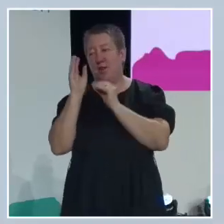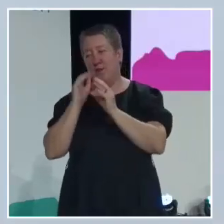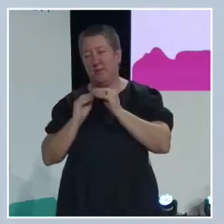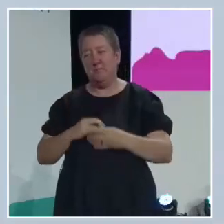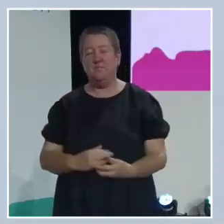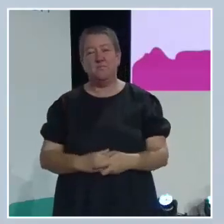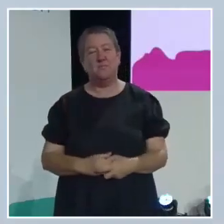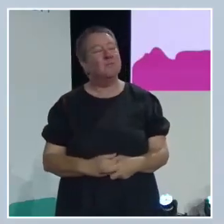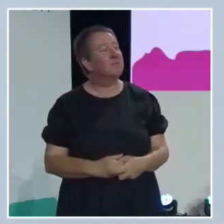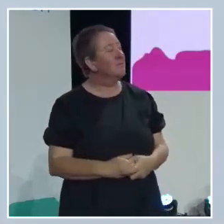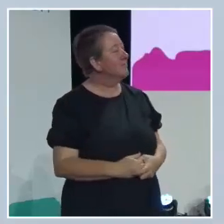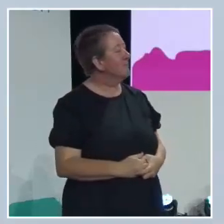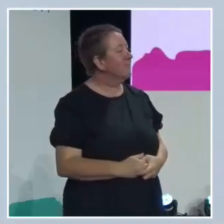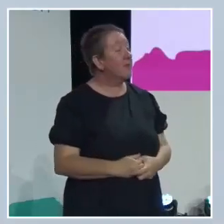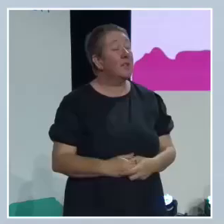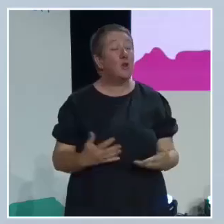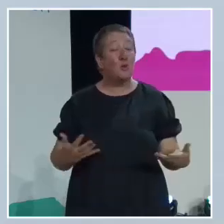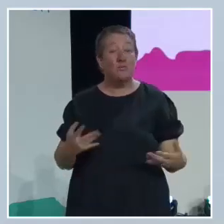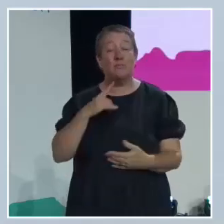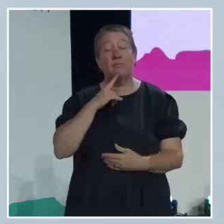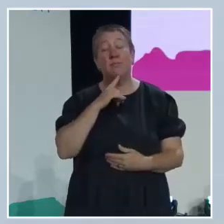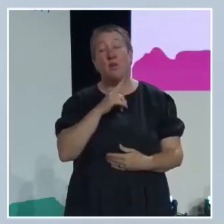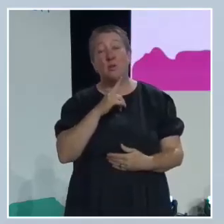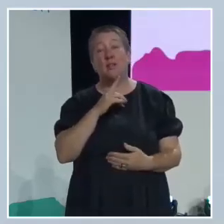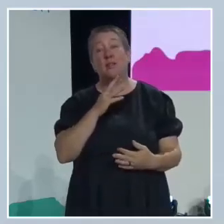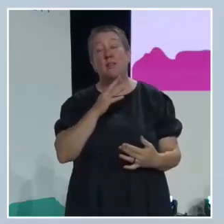So again, really thank you for that. And